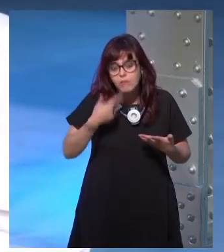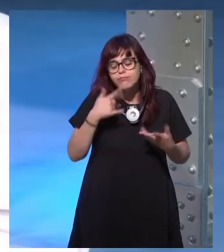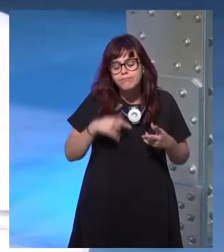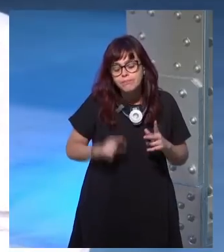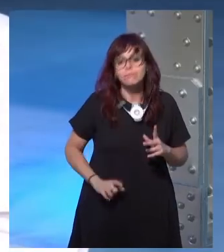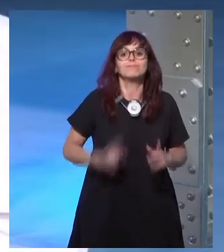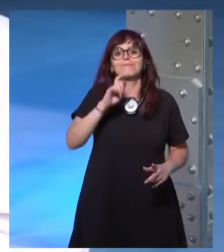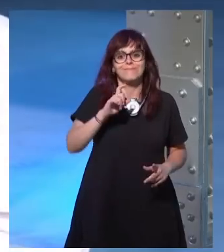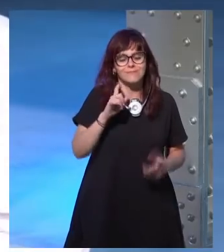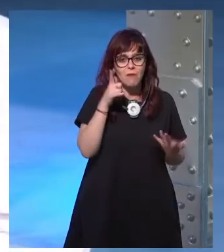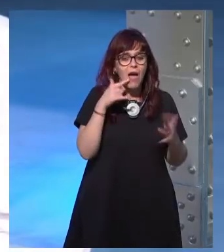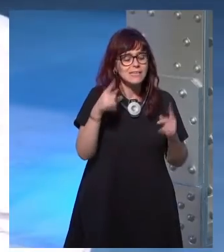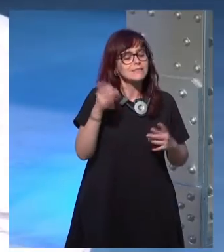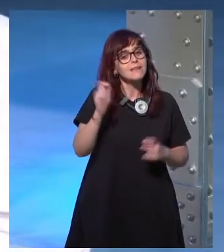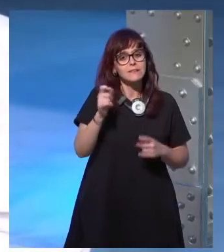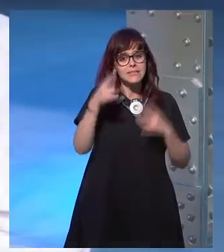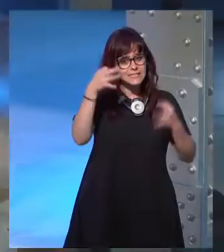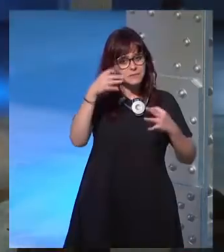that